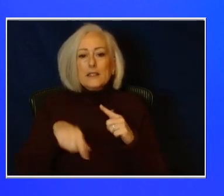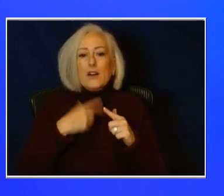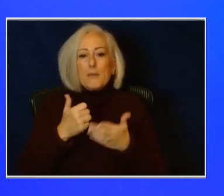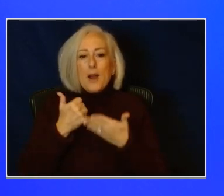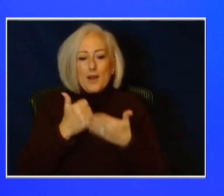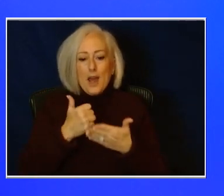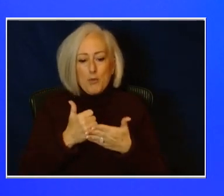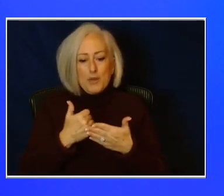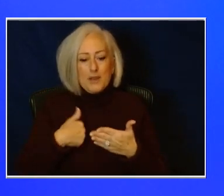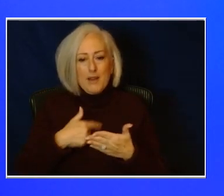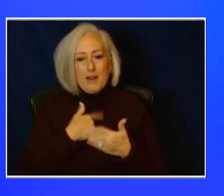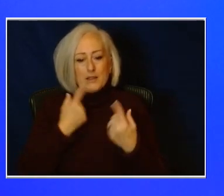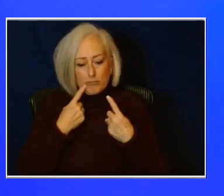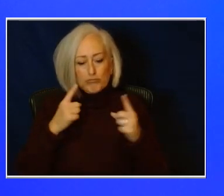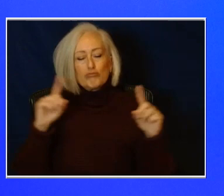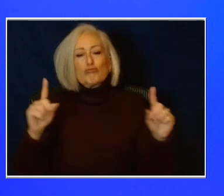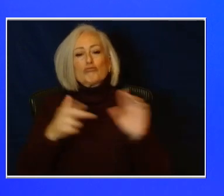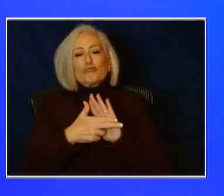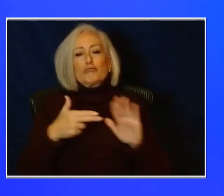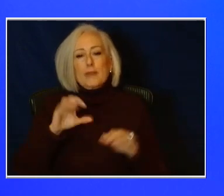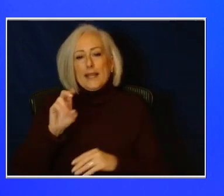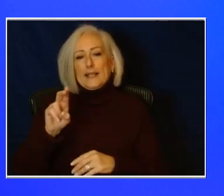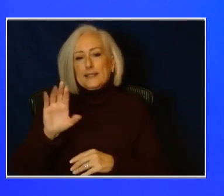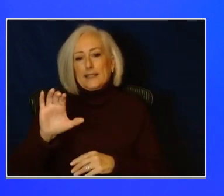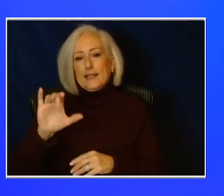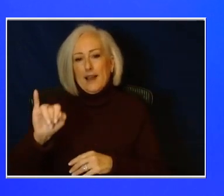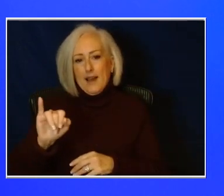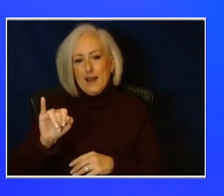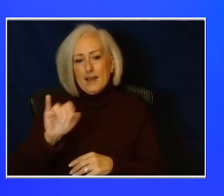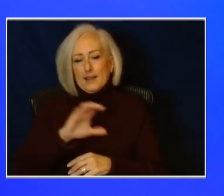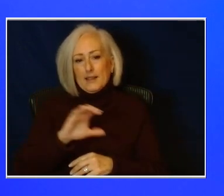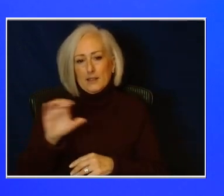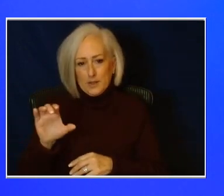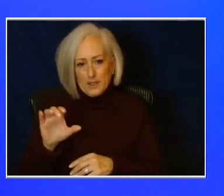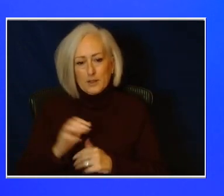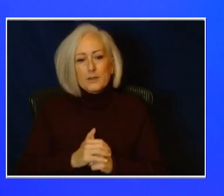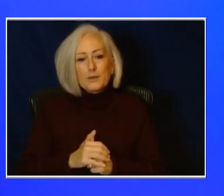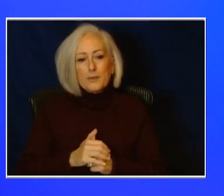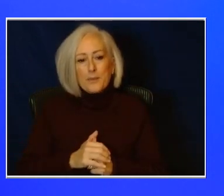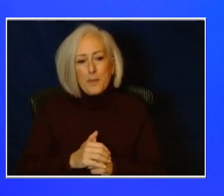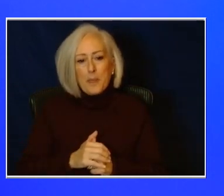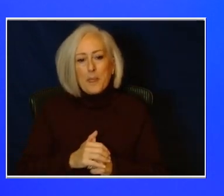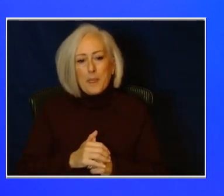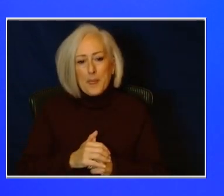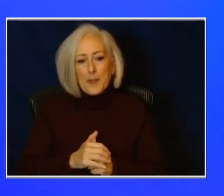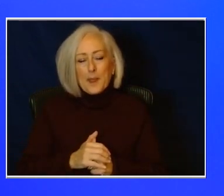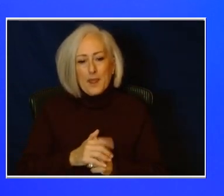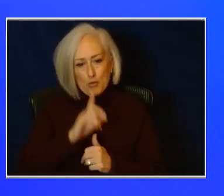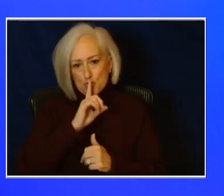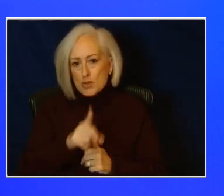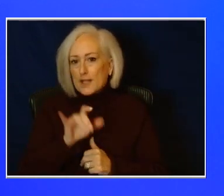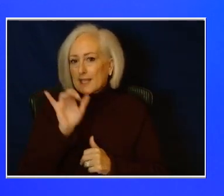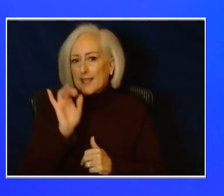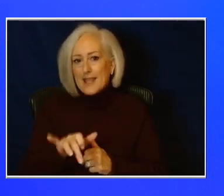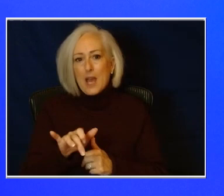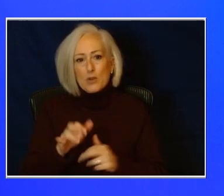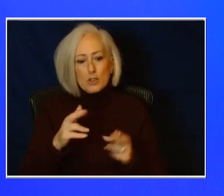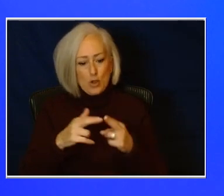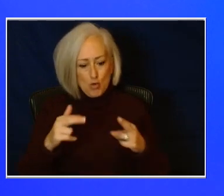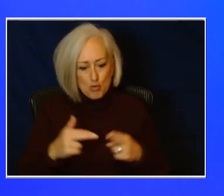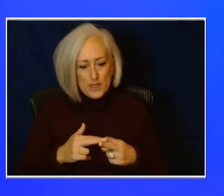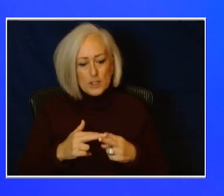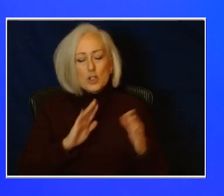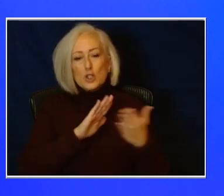achieve NCI comprehensive status. It really was a regional and